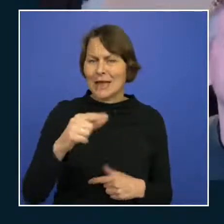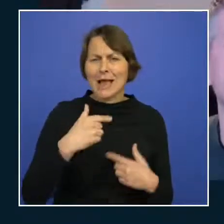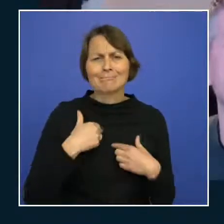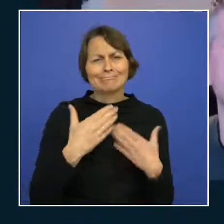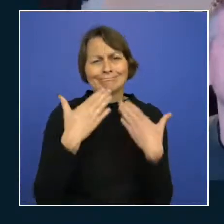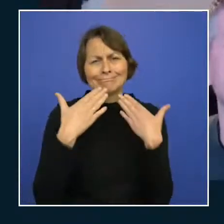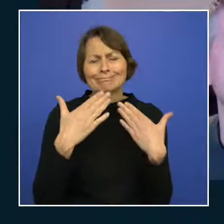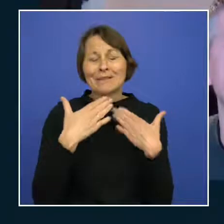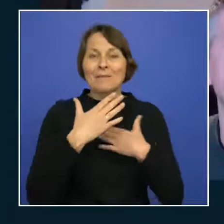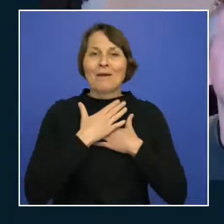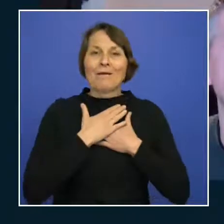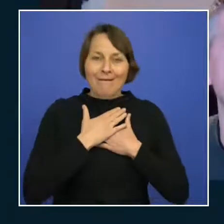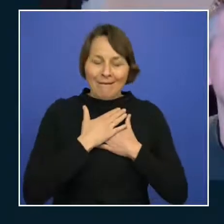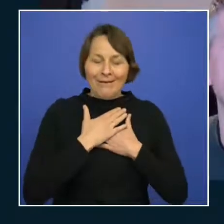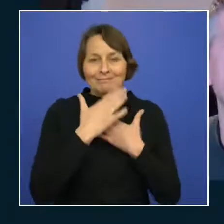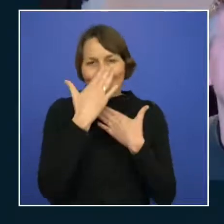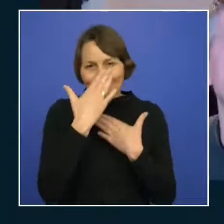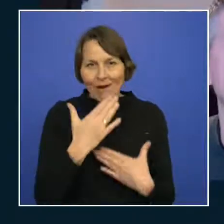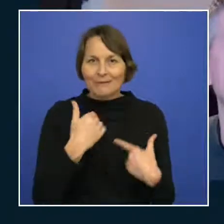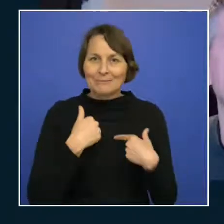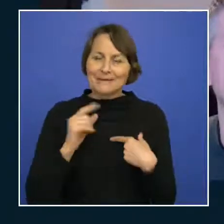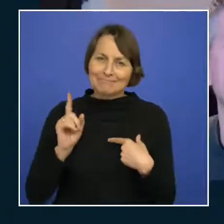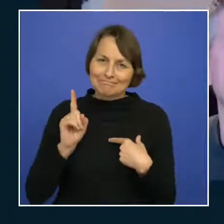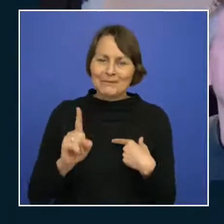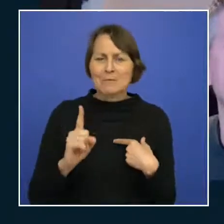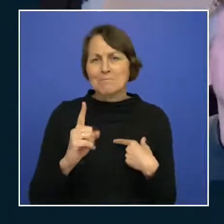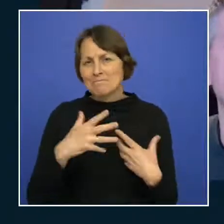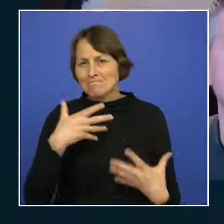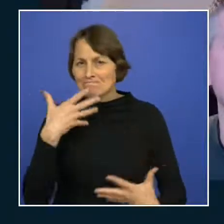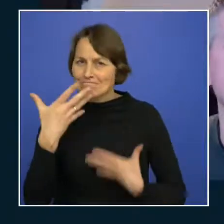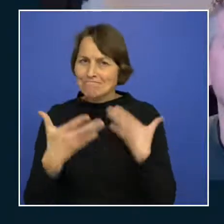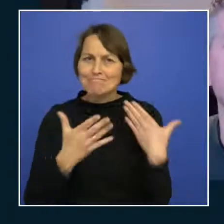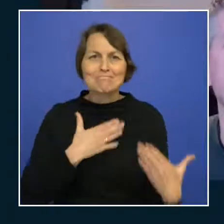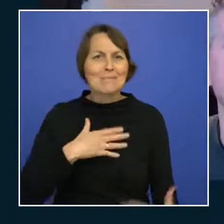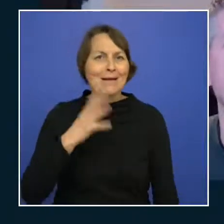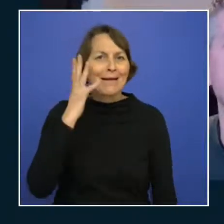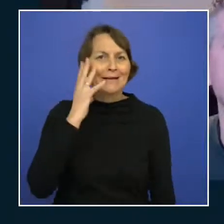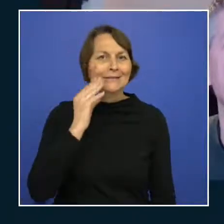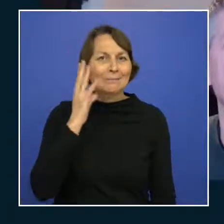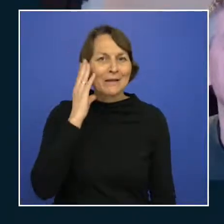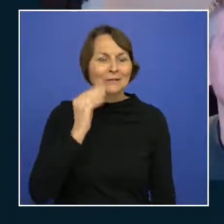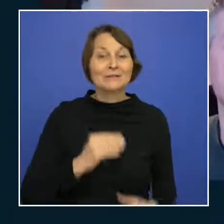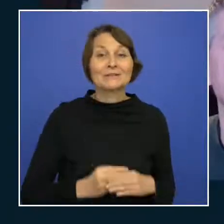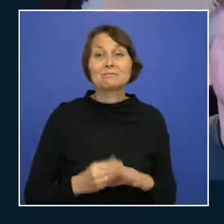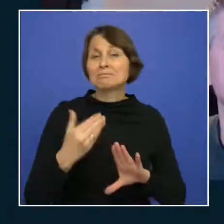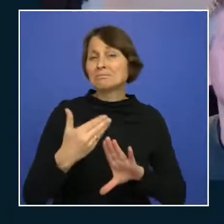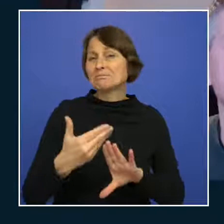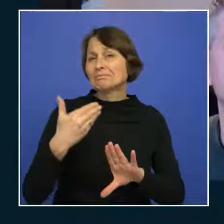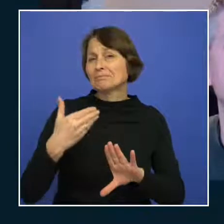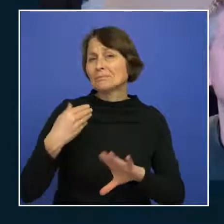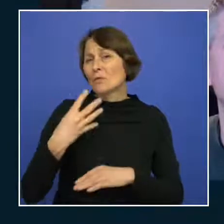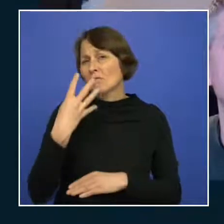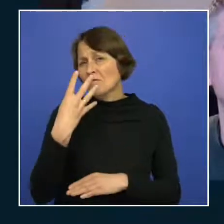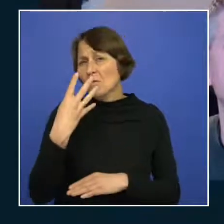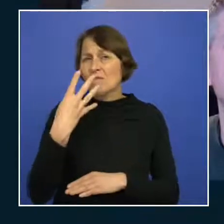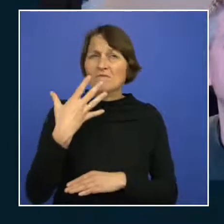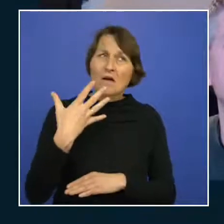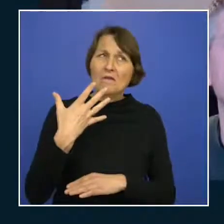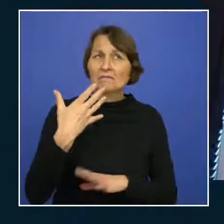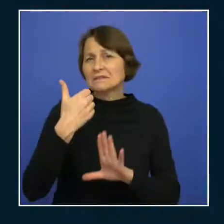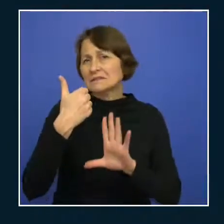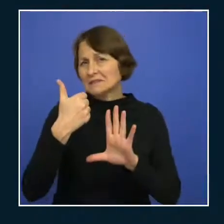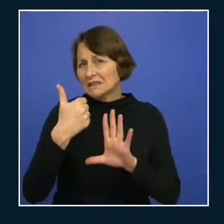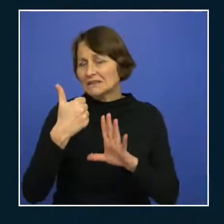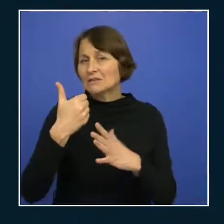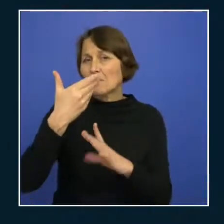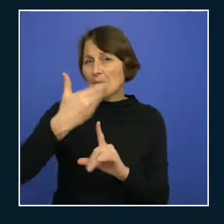very happy to, talk about my experience. So in the past 4, 5, 6 months or so, Dawood and I have